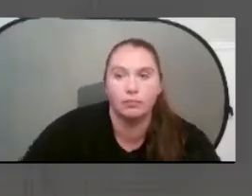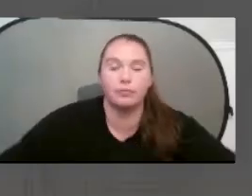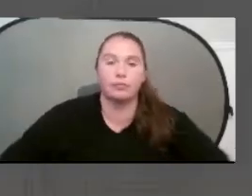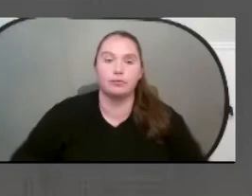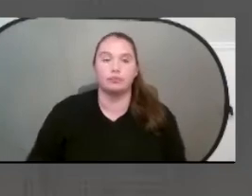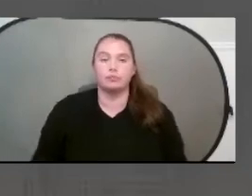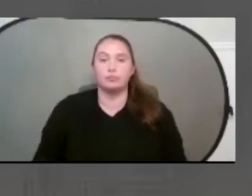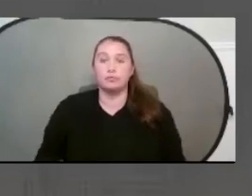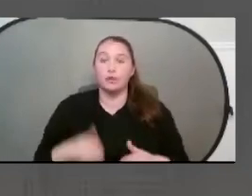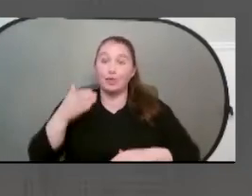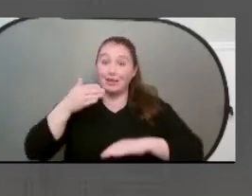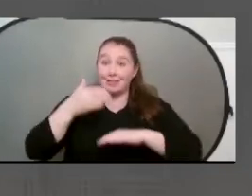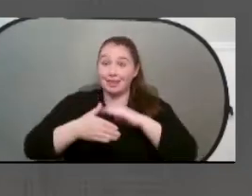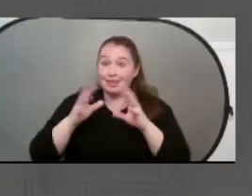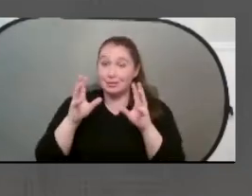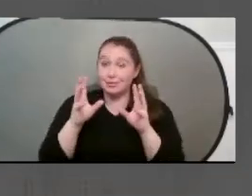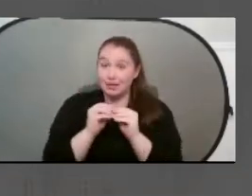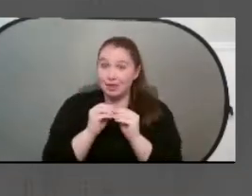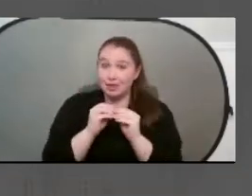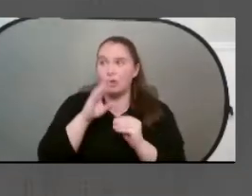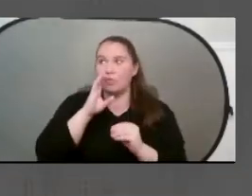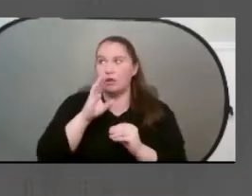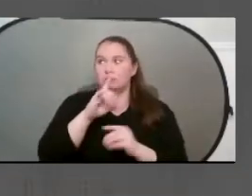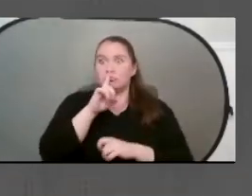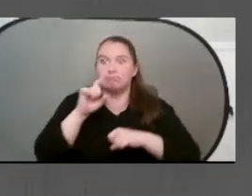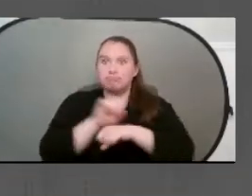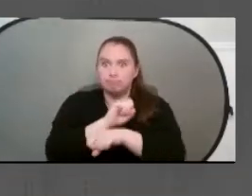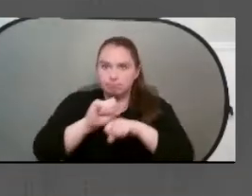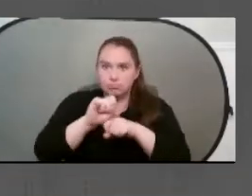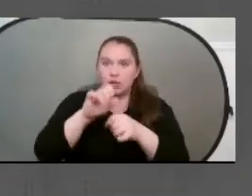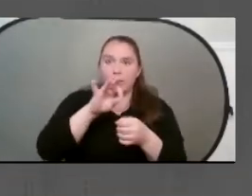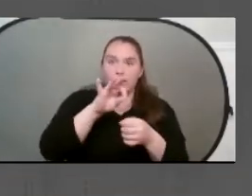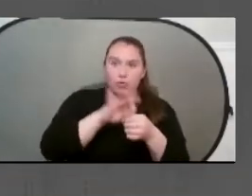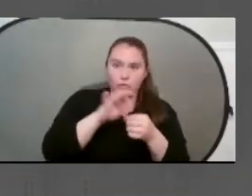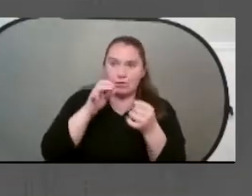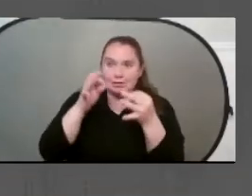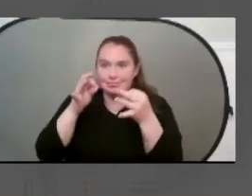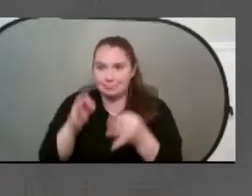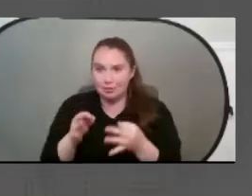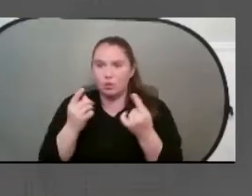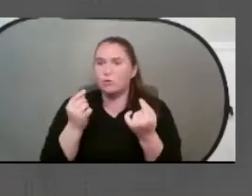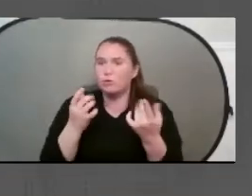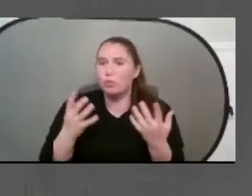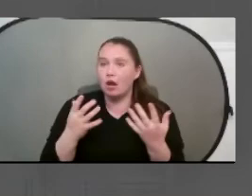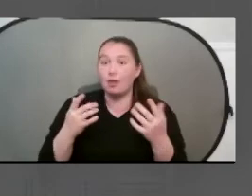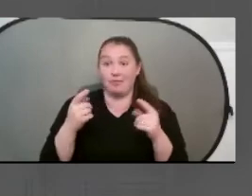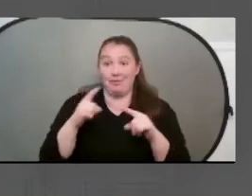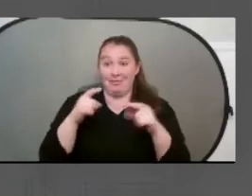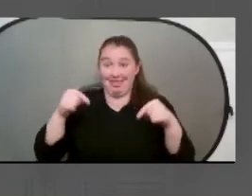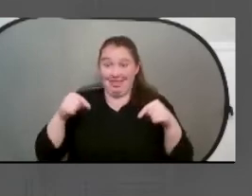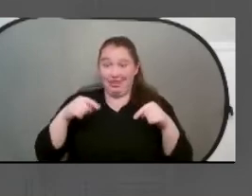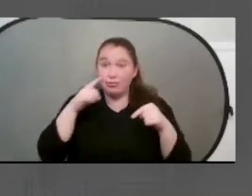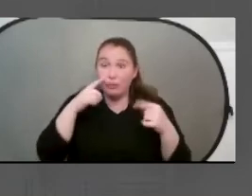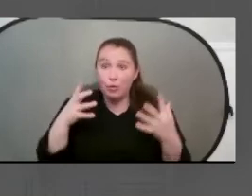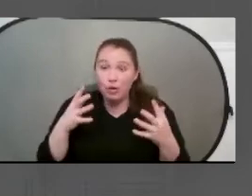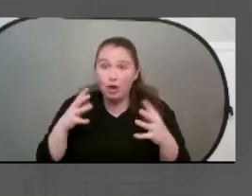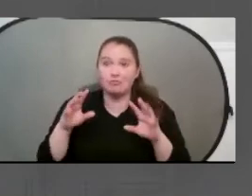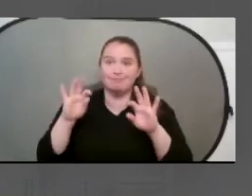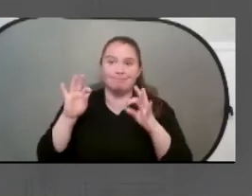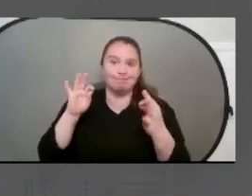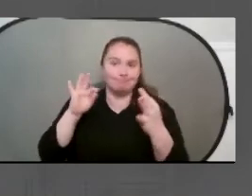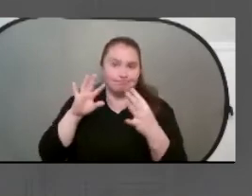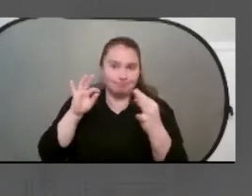the next meeting to really vote and decide and direct in here, it's just get really gathering feedback so we can get you guys more information